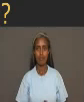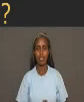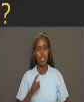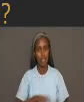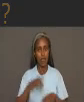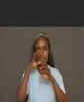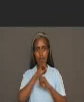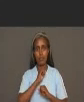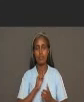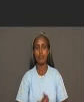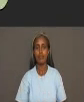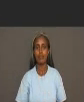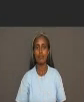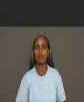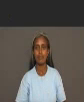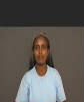Time's up!